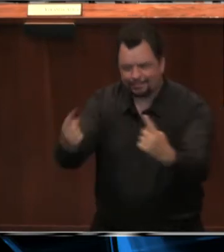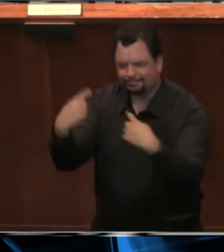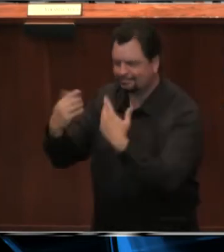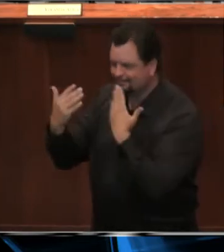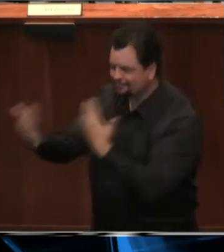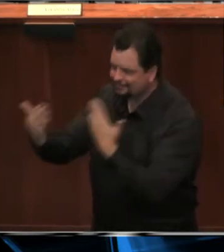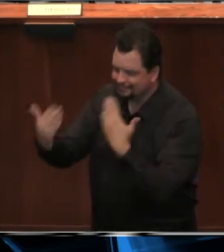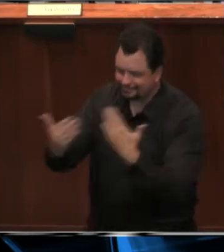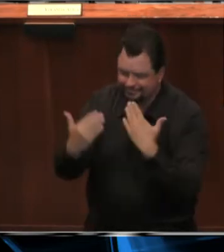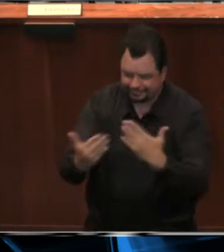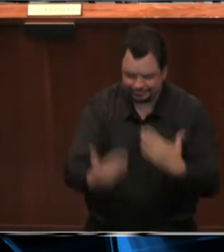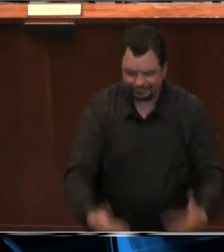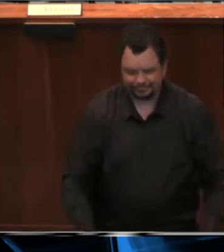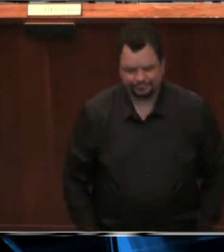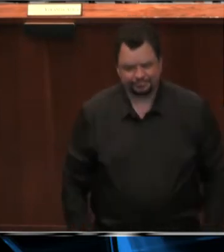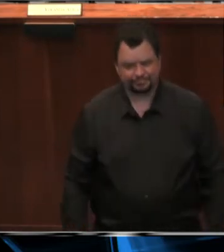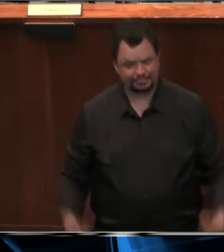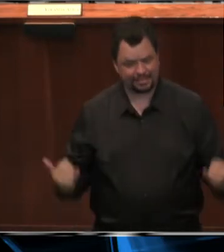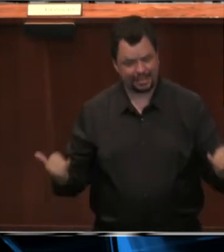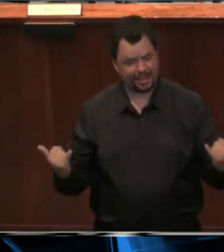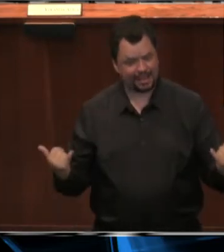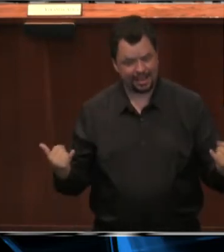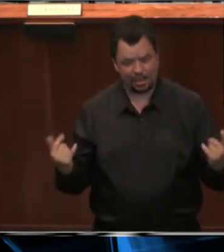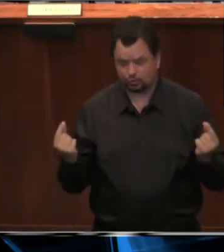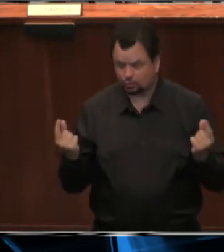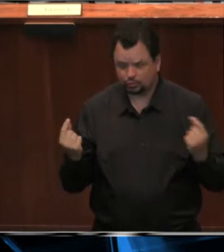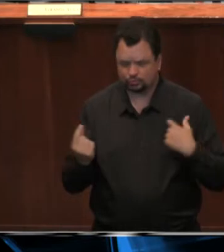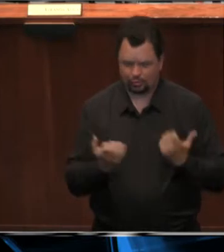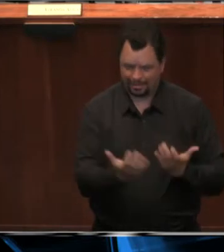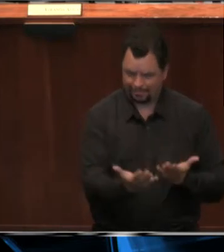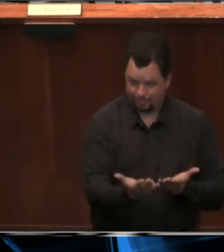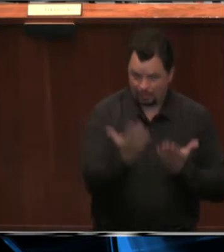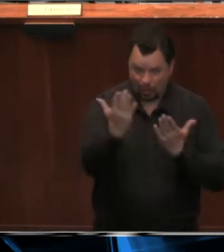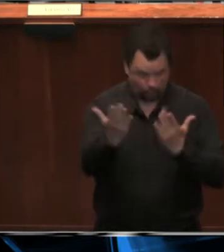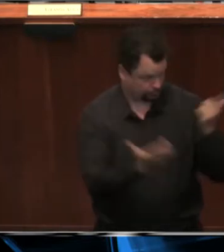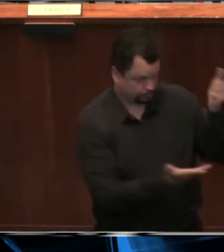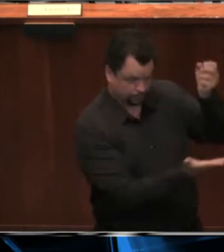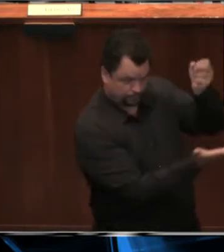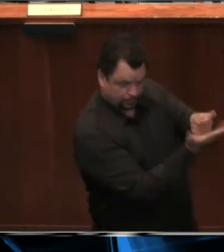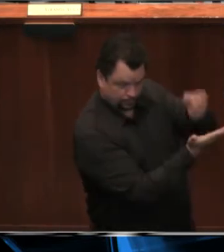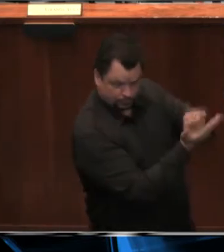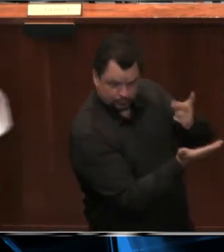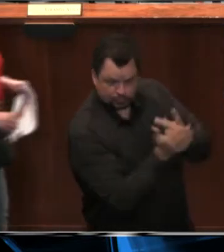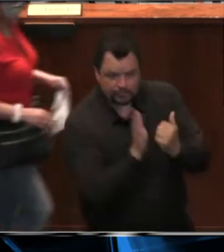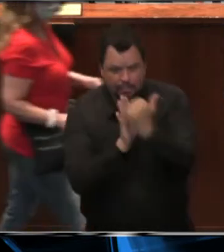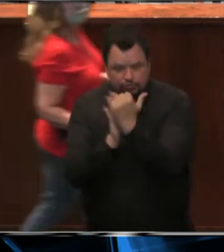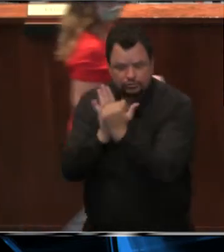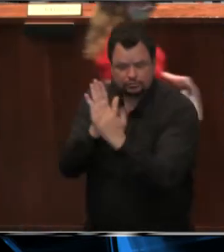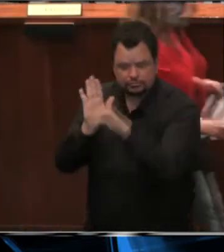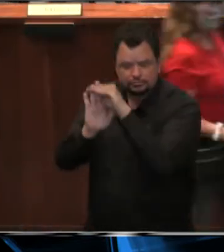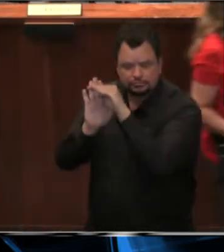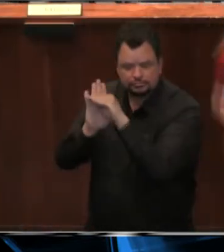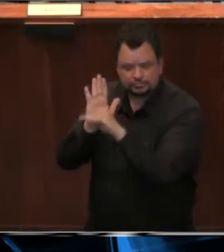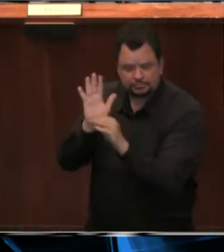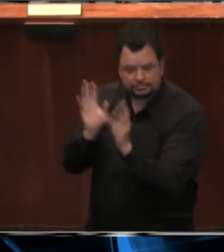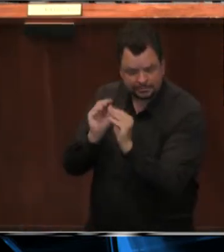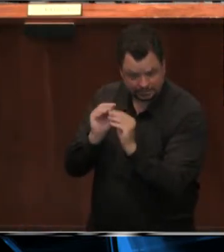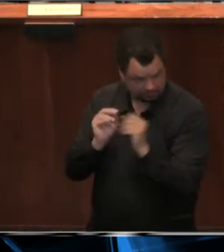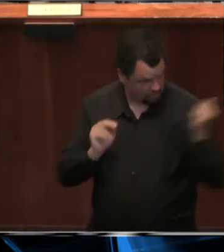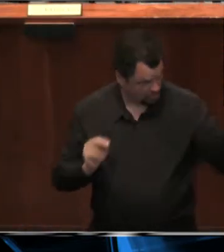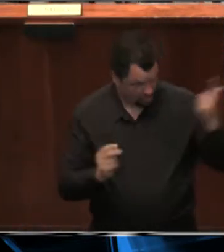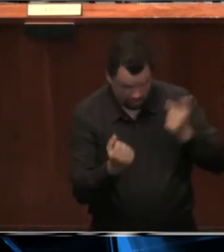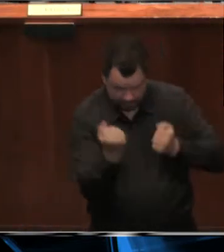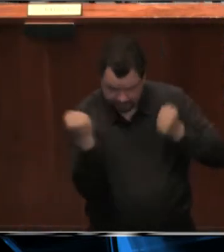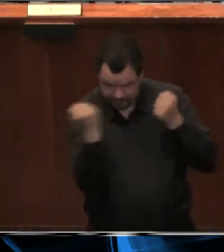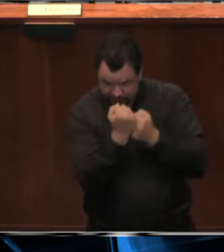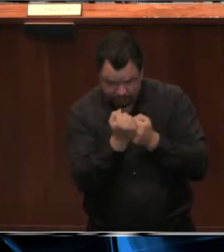I need a motion to approve the agenda, please. So moved. Second? Second. All in favor? Aye.